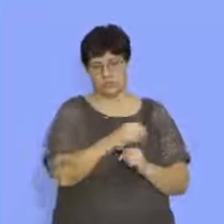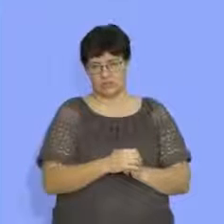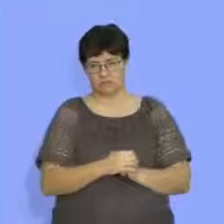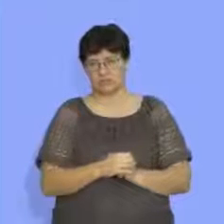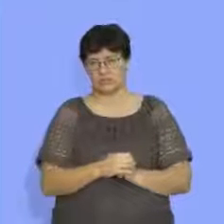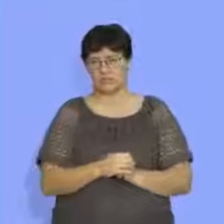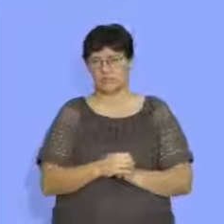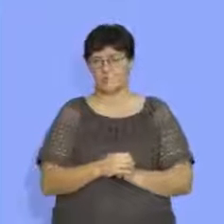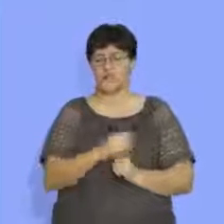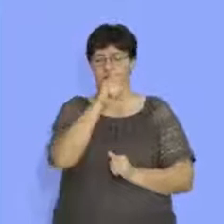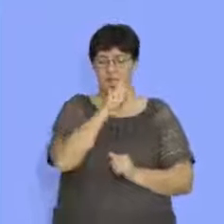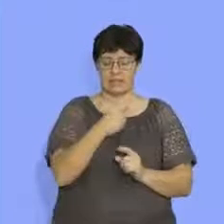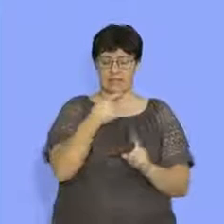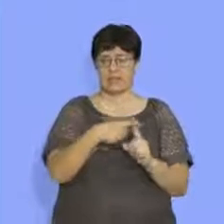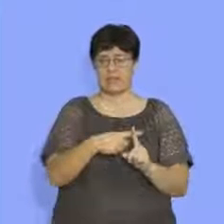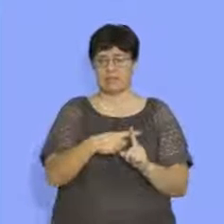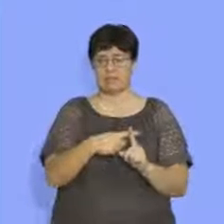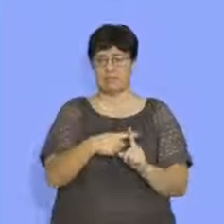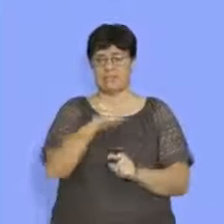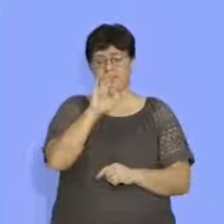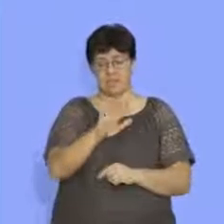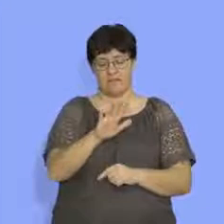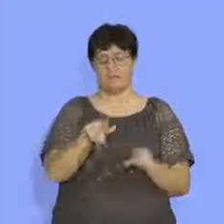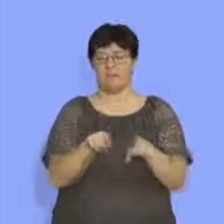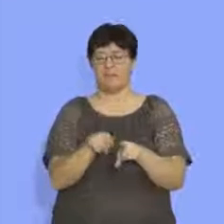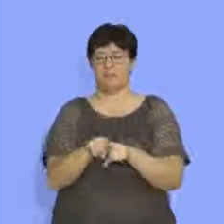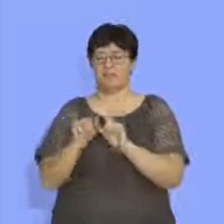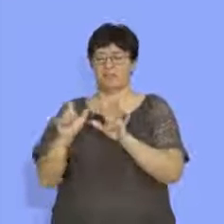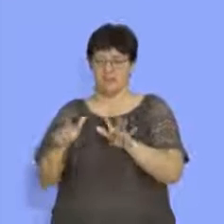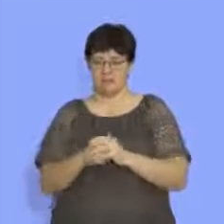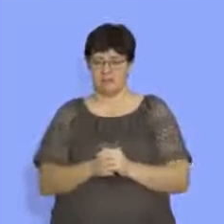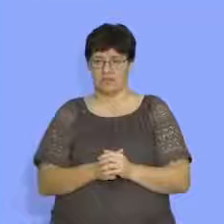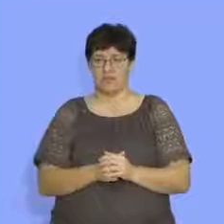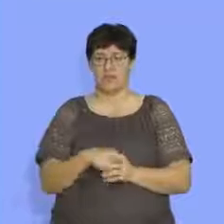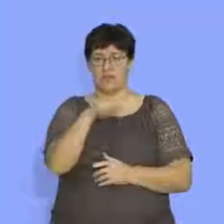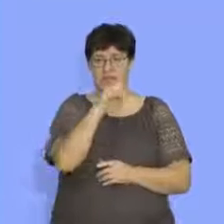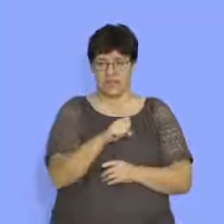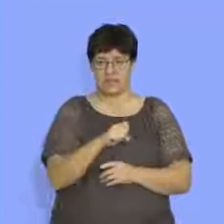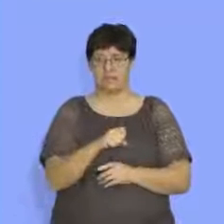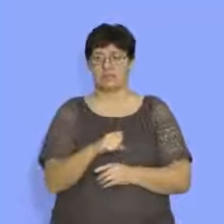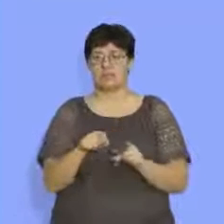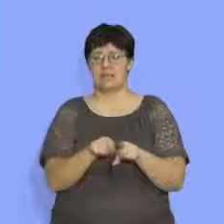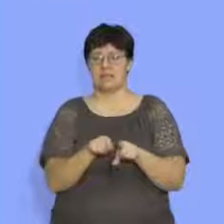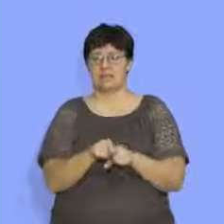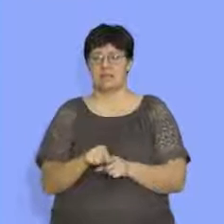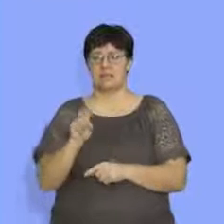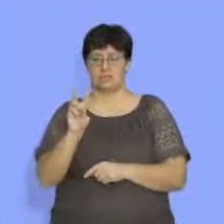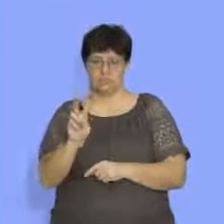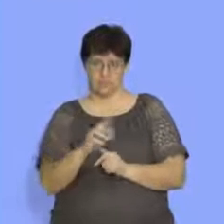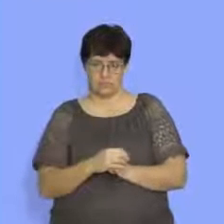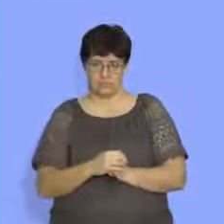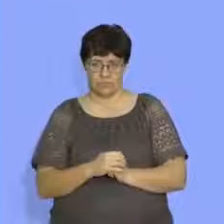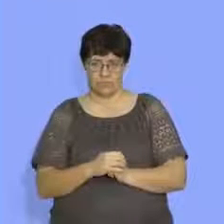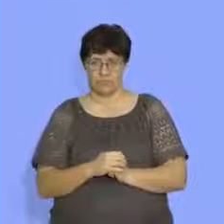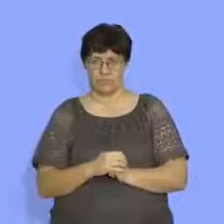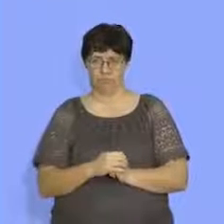equation here. So you'll say x plus 5 equals to 7, then x will be